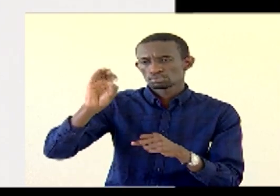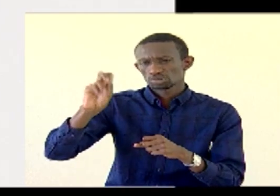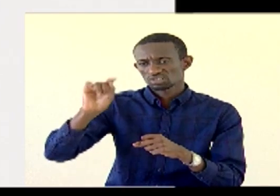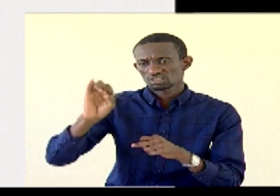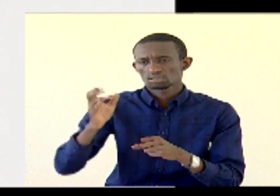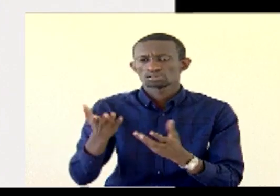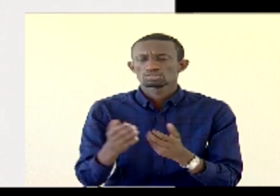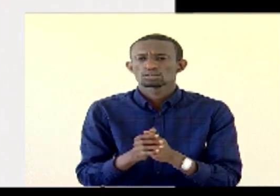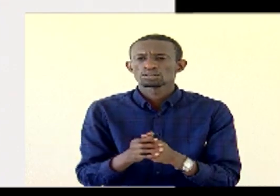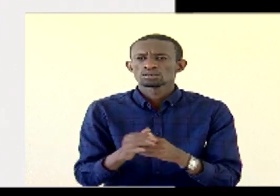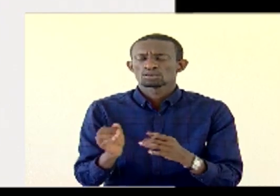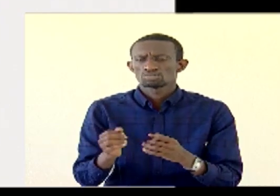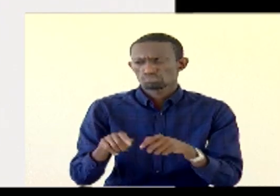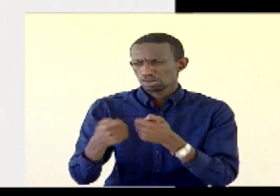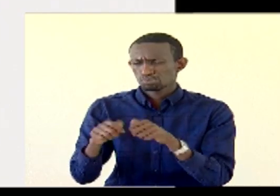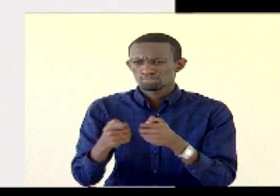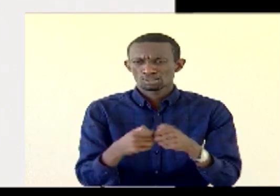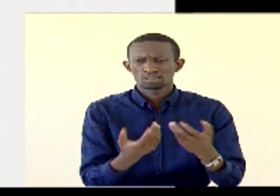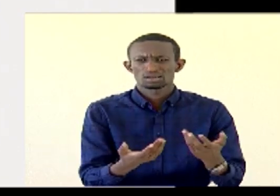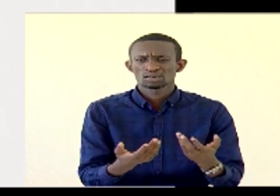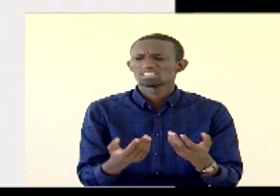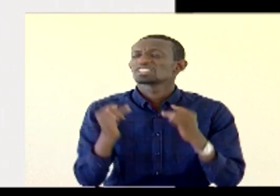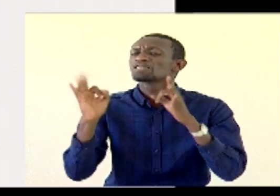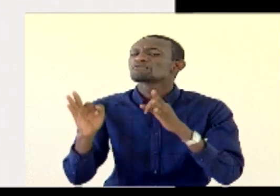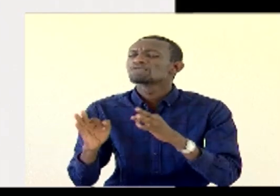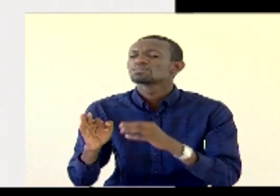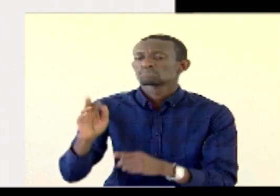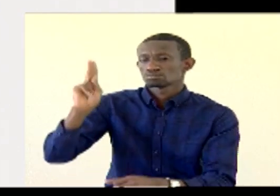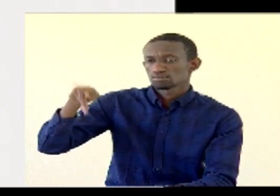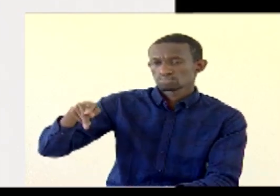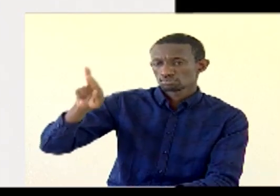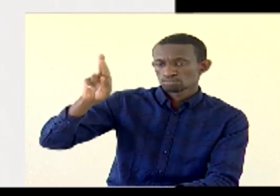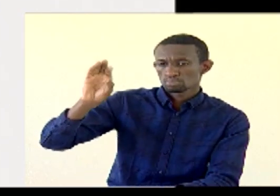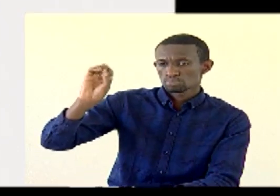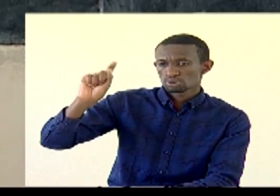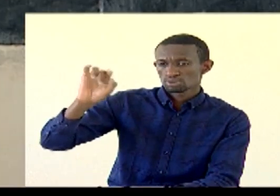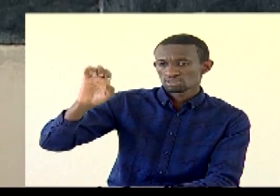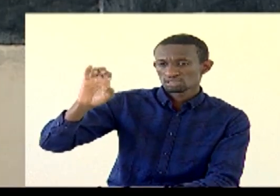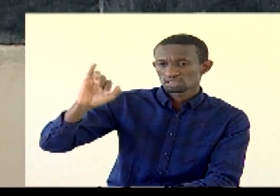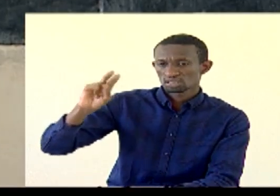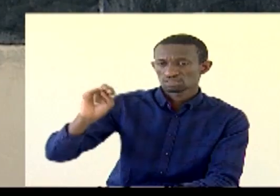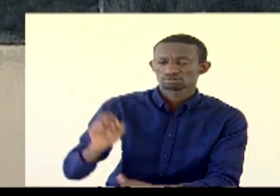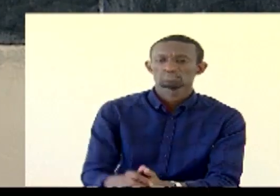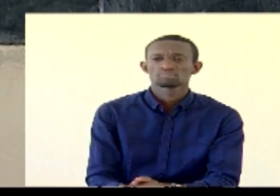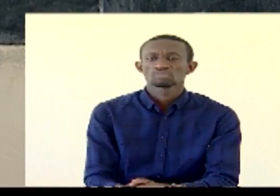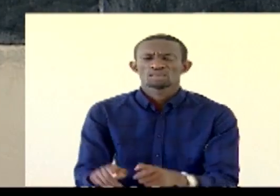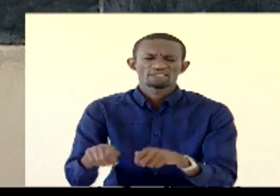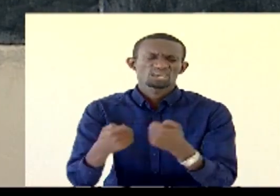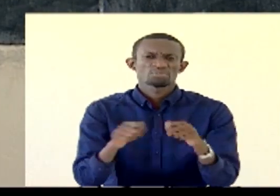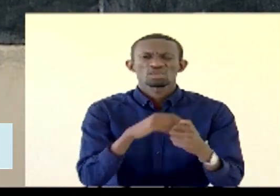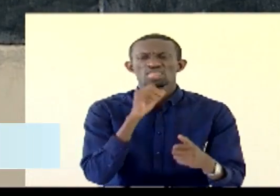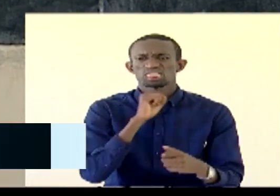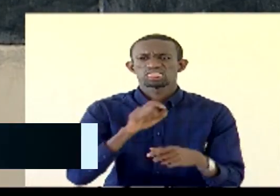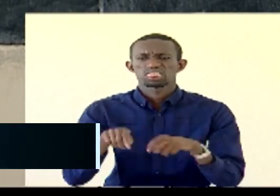get proteins, once they are broken down, once proteins are broken down, they are going to produce, if they are broken